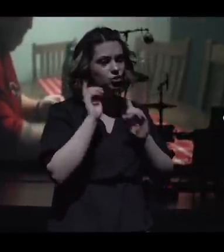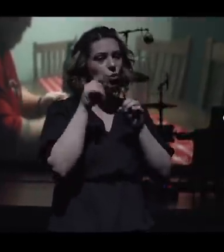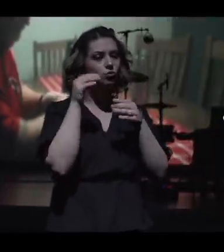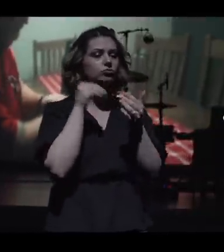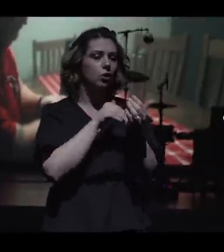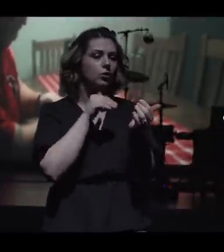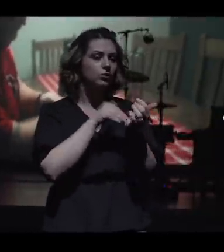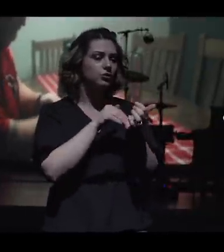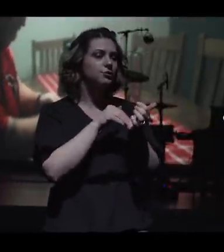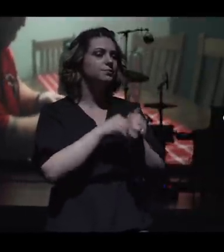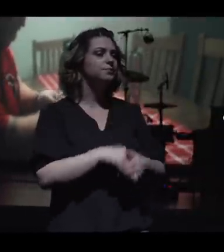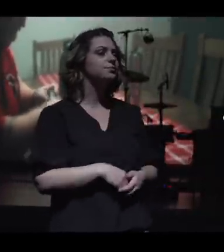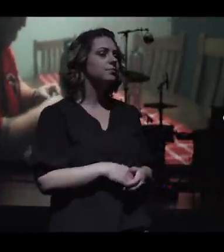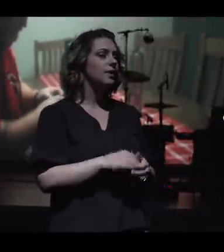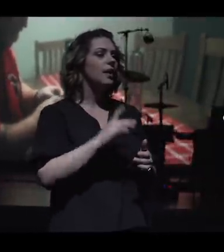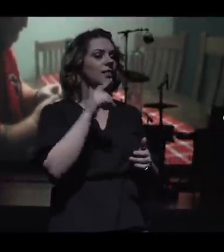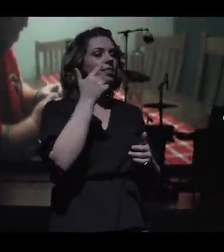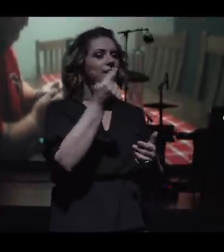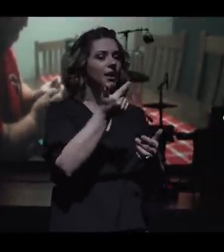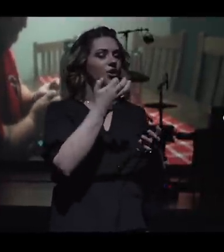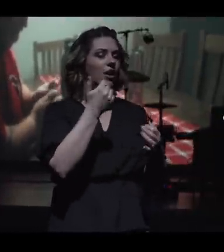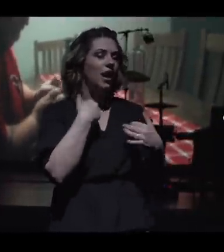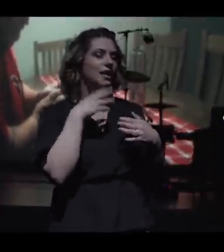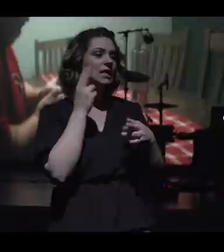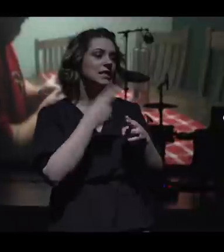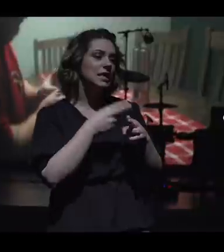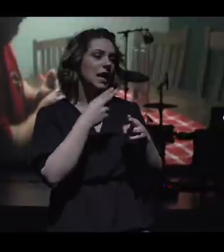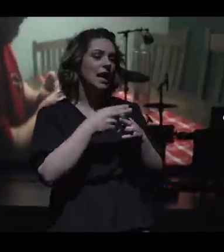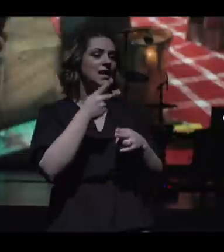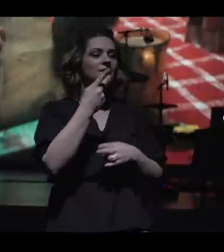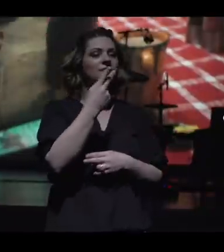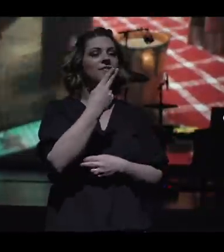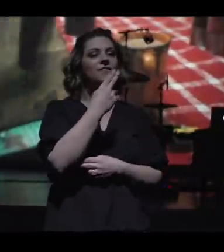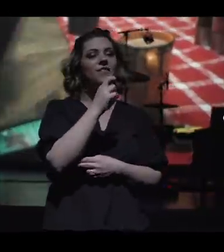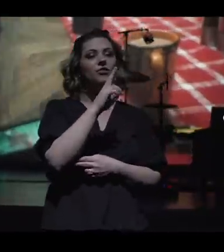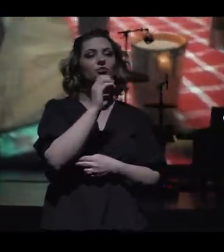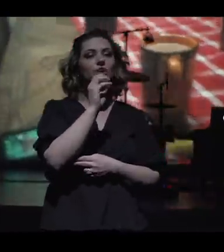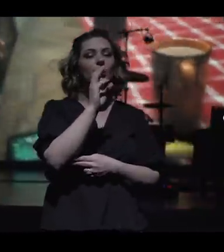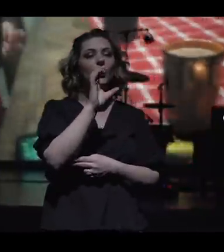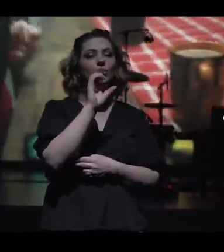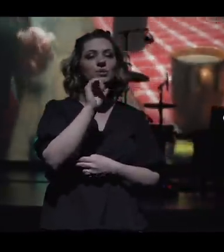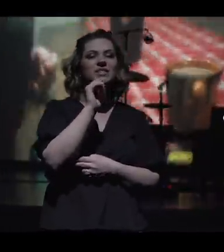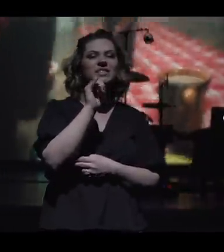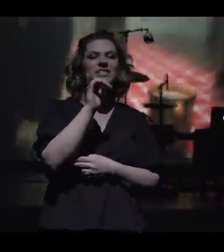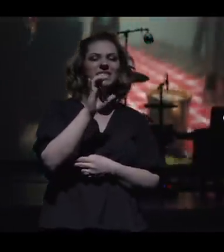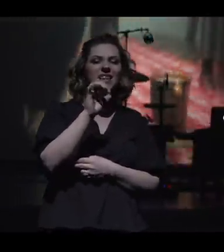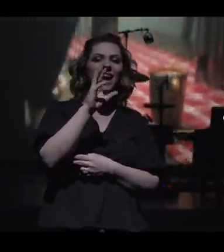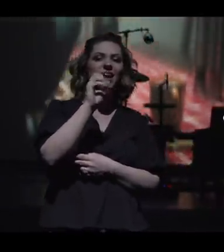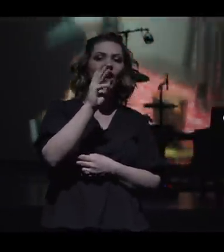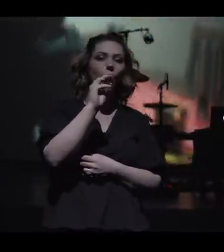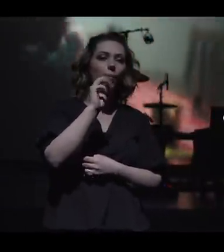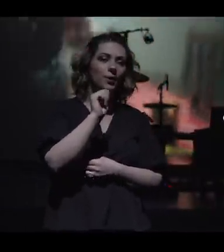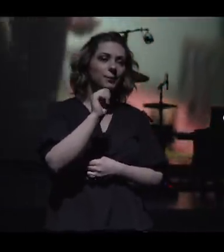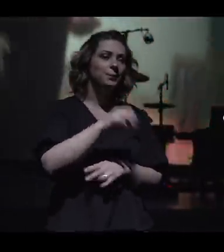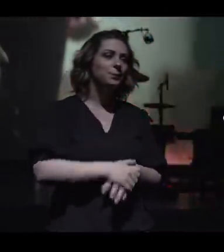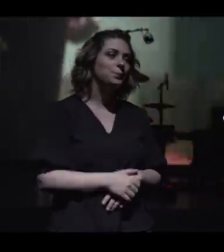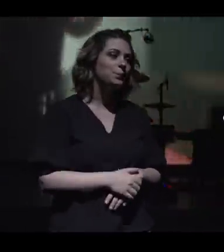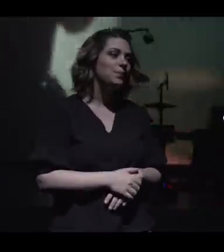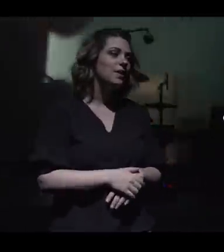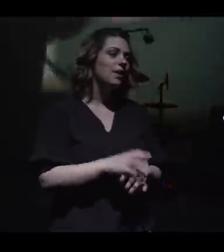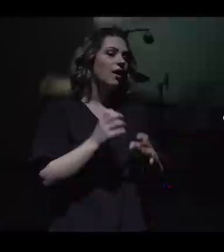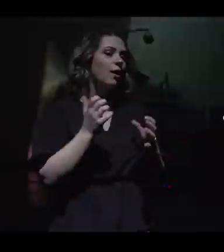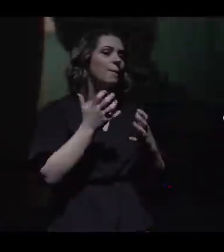name, pheochromocytoma. 3 to 4 out of every 1 million people are diagnosed with it, and